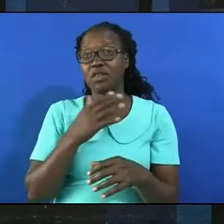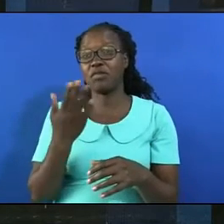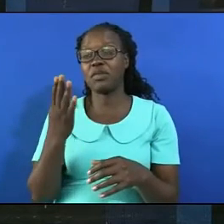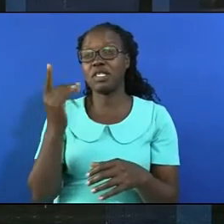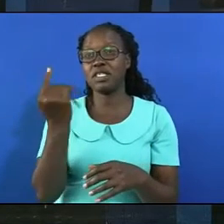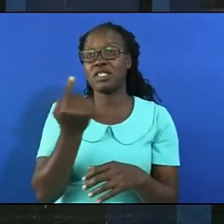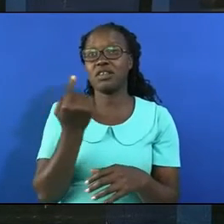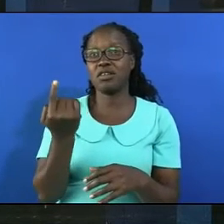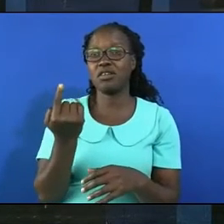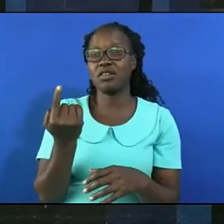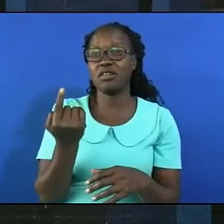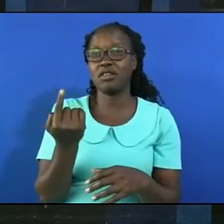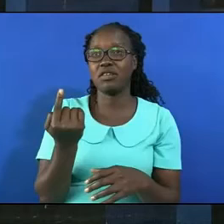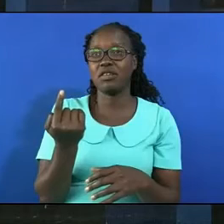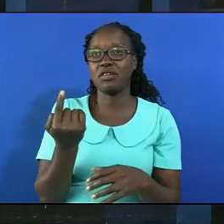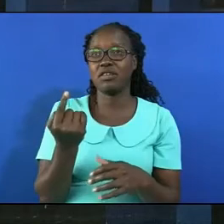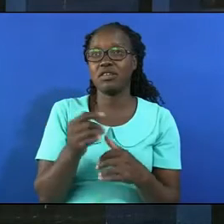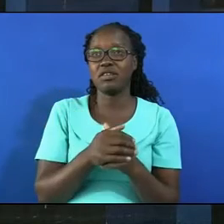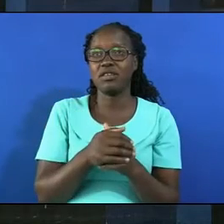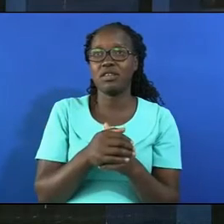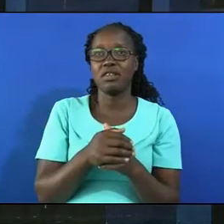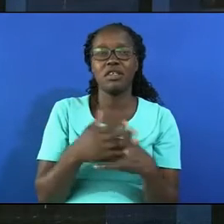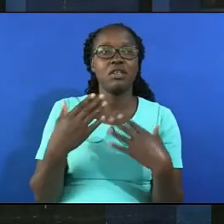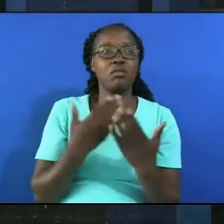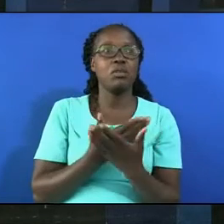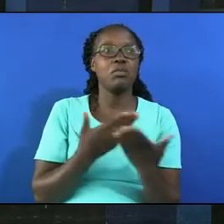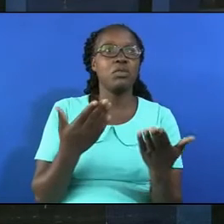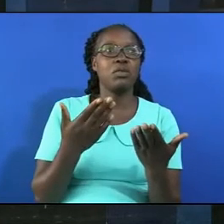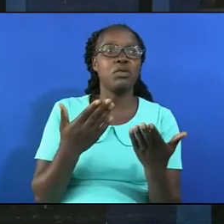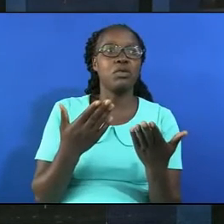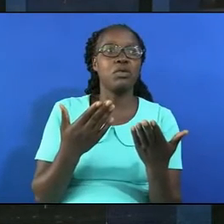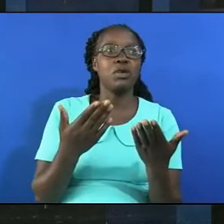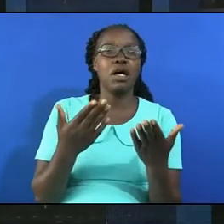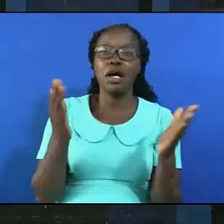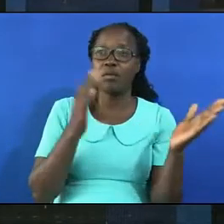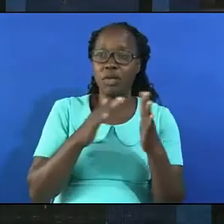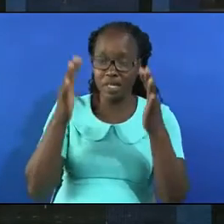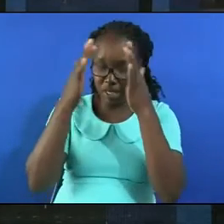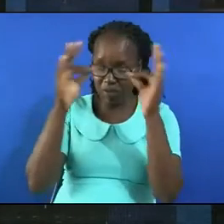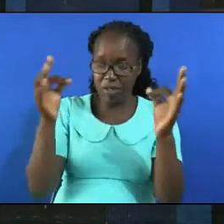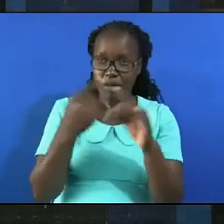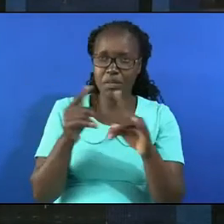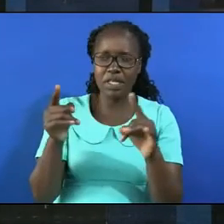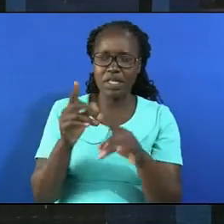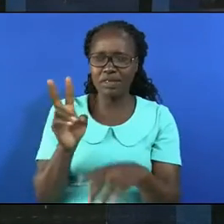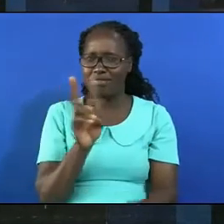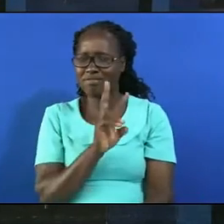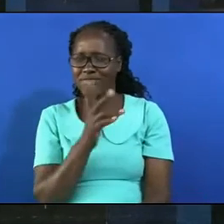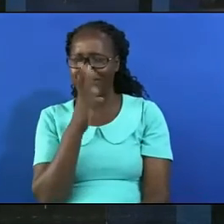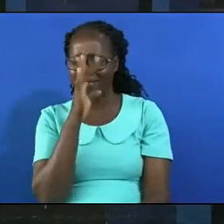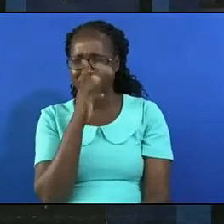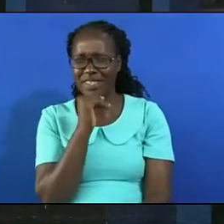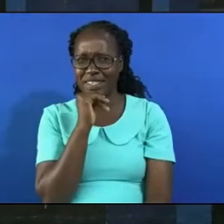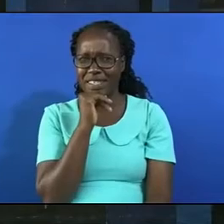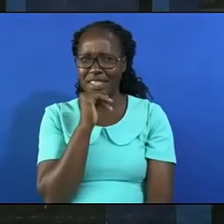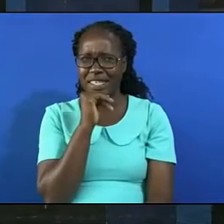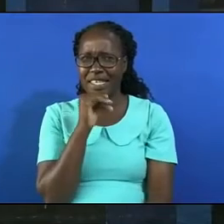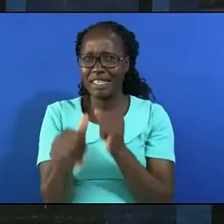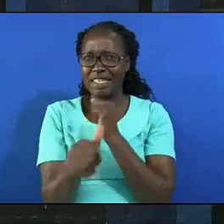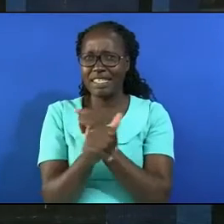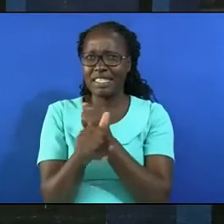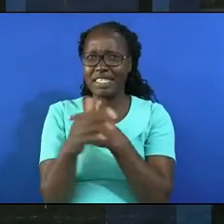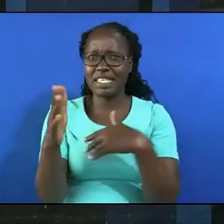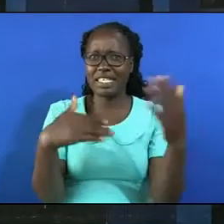what? Single. There are people even who are planning a wedding, but they have already seen so many red